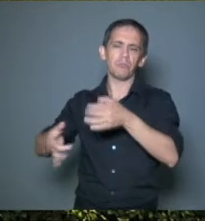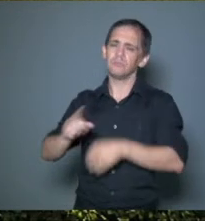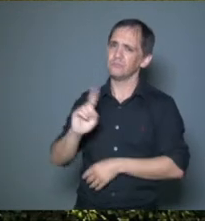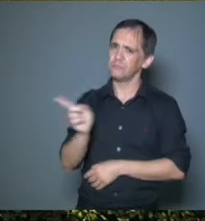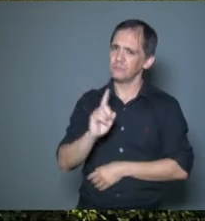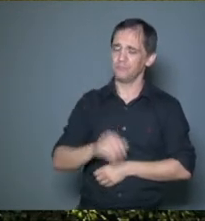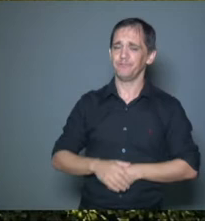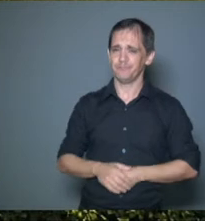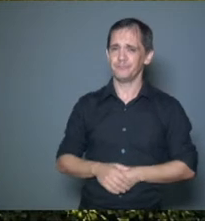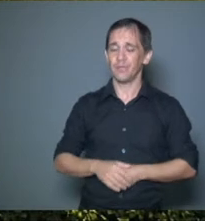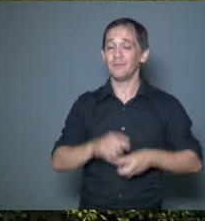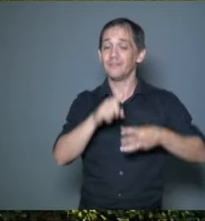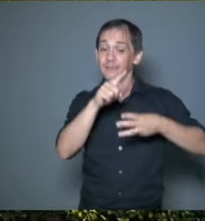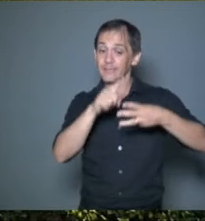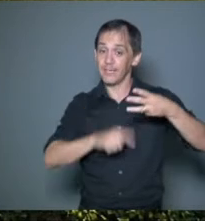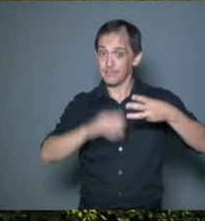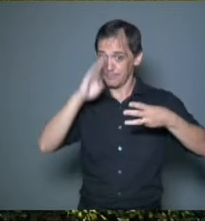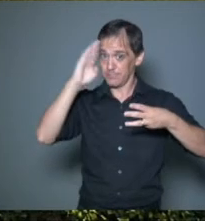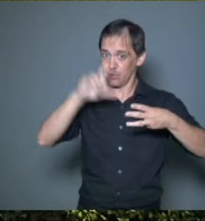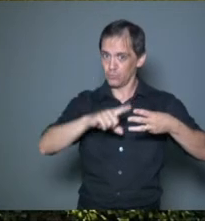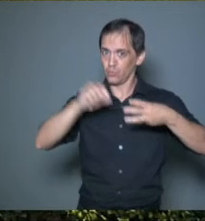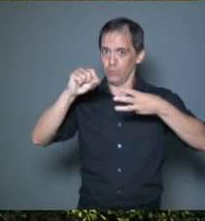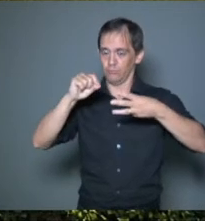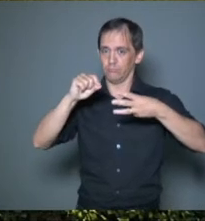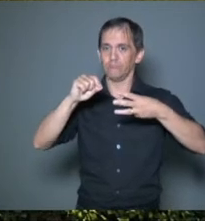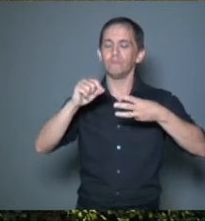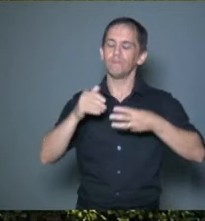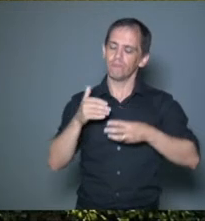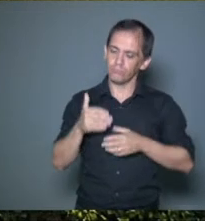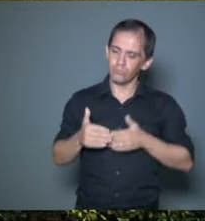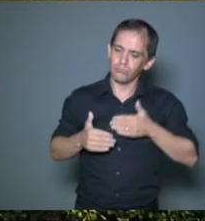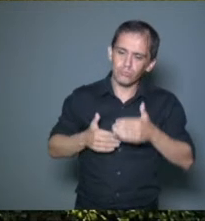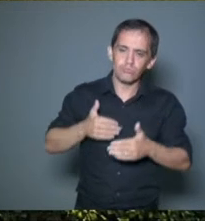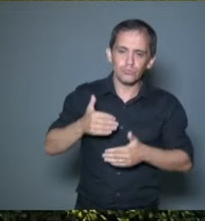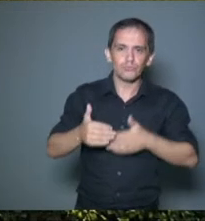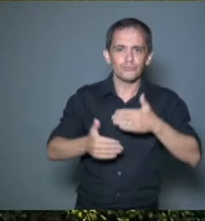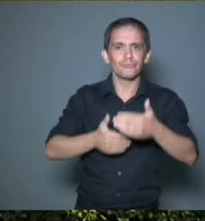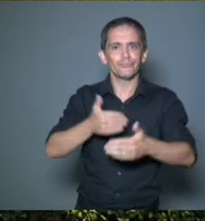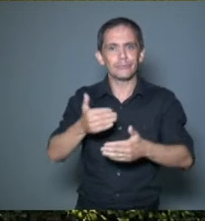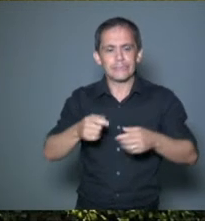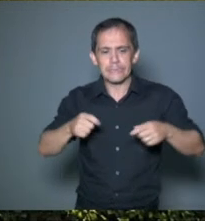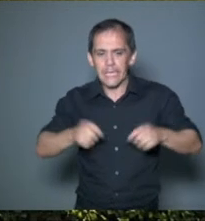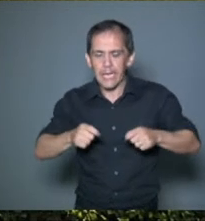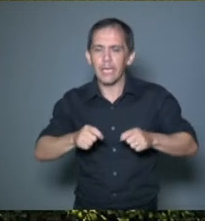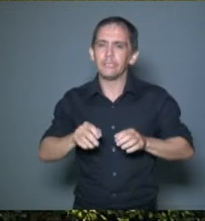So these are the three paths in which we've made progress.